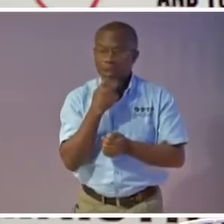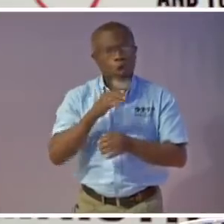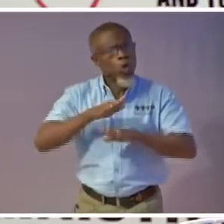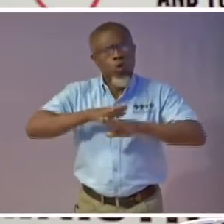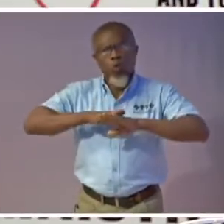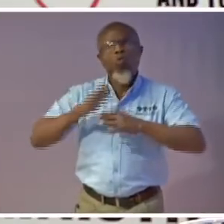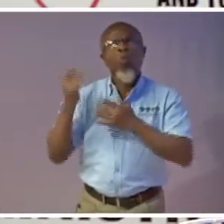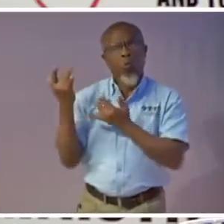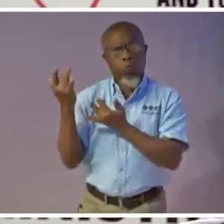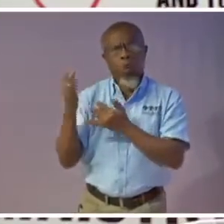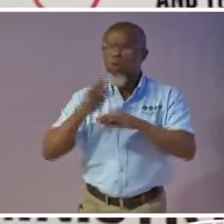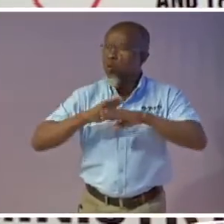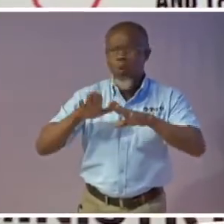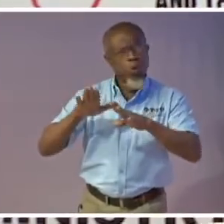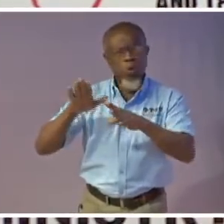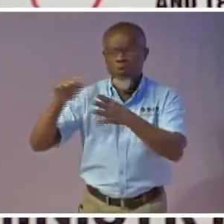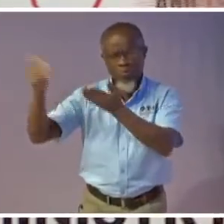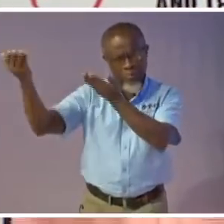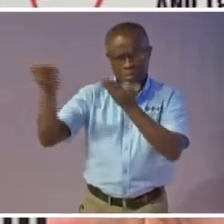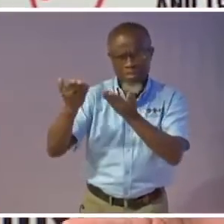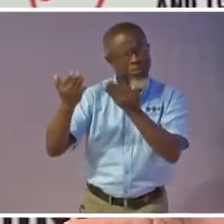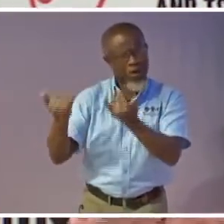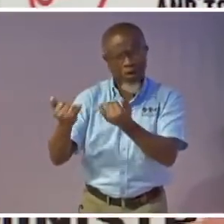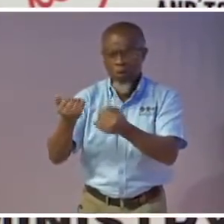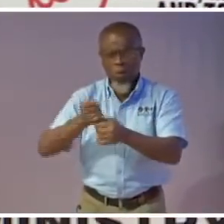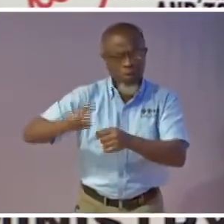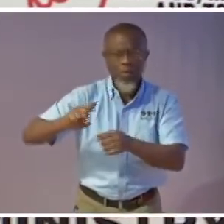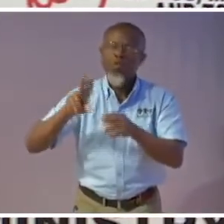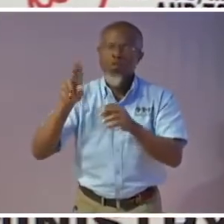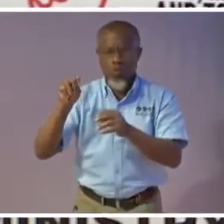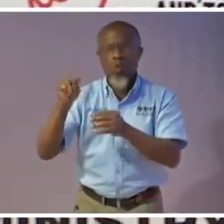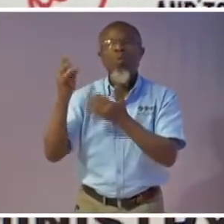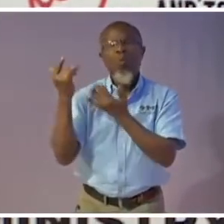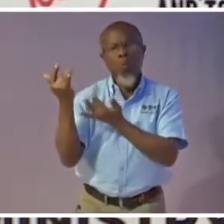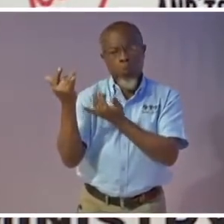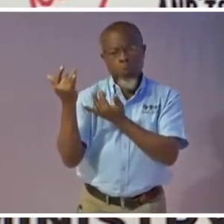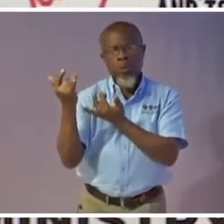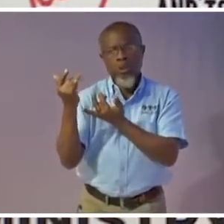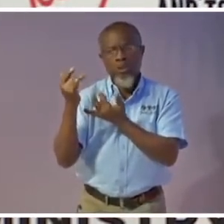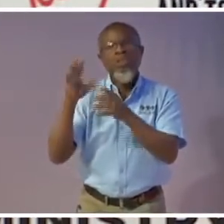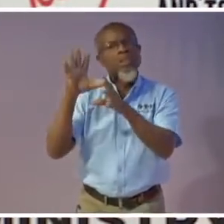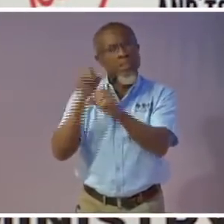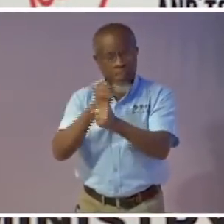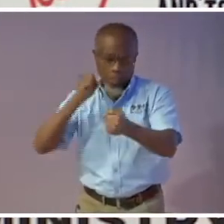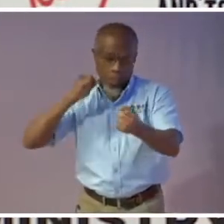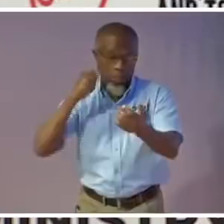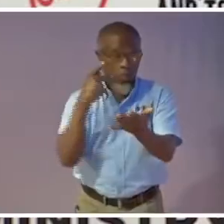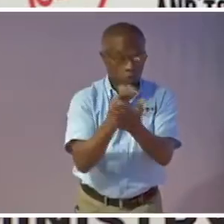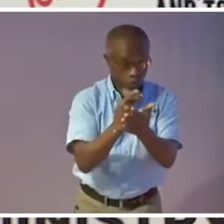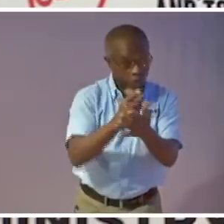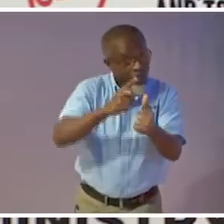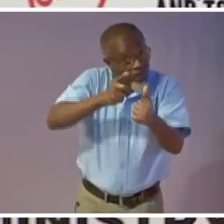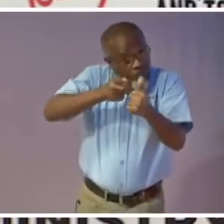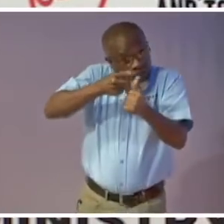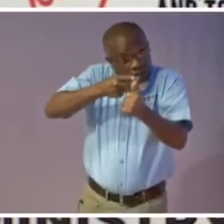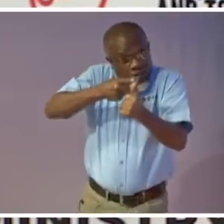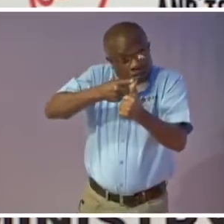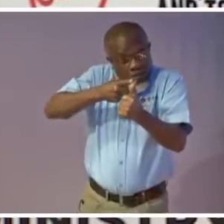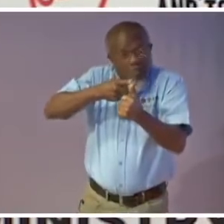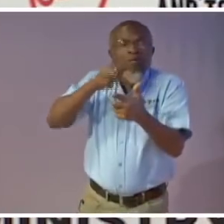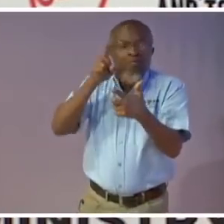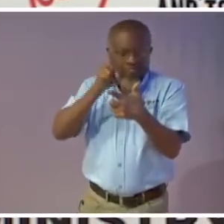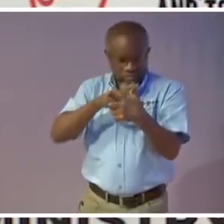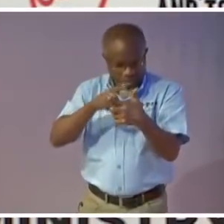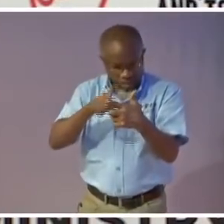yet. Just get the approval and then import it. In speaking to Mr. Fascan this morning, as I've indicated, it's a